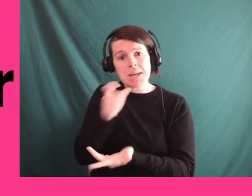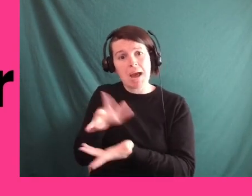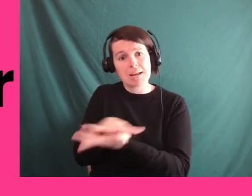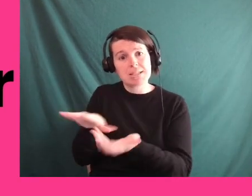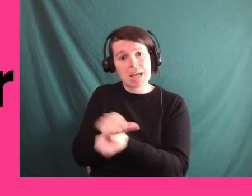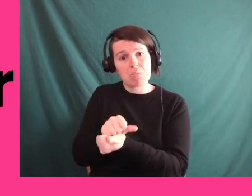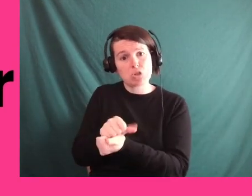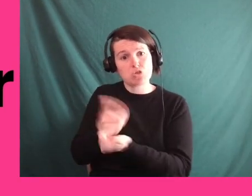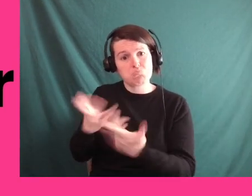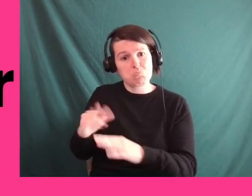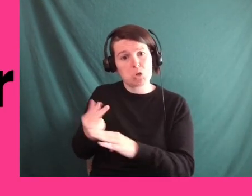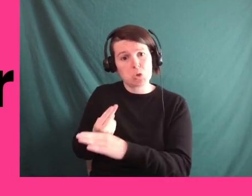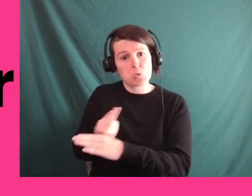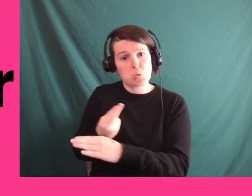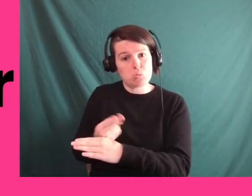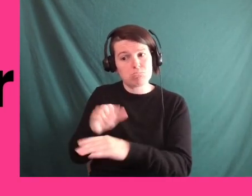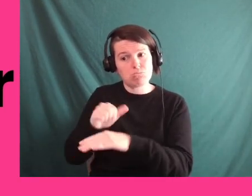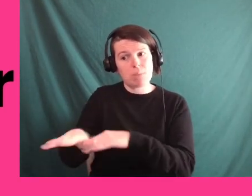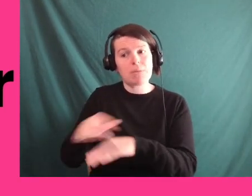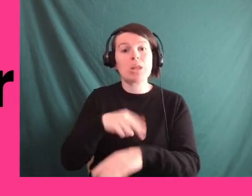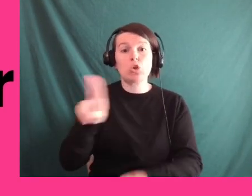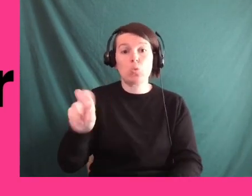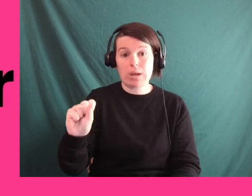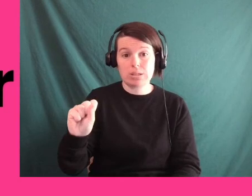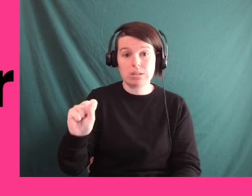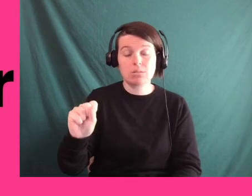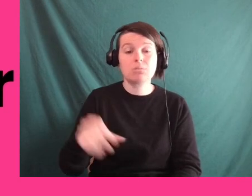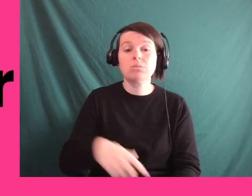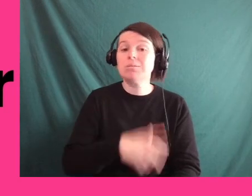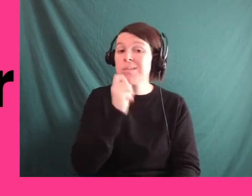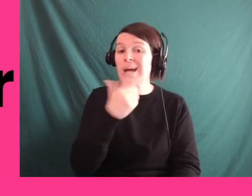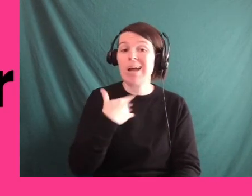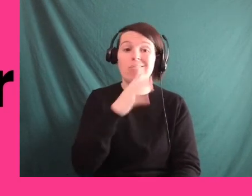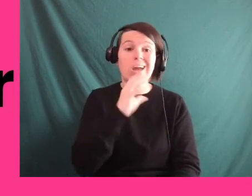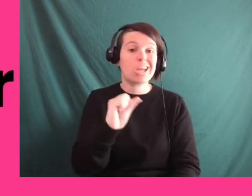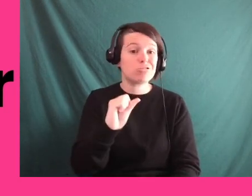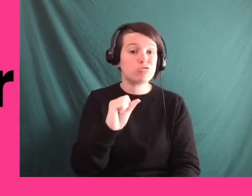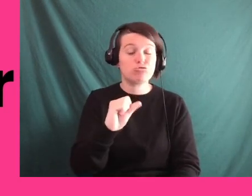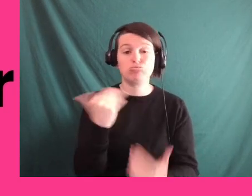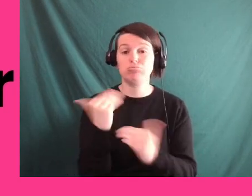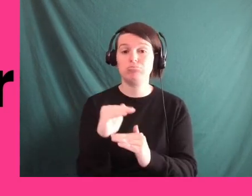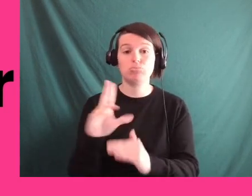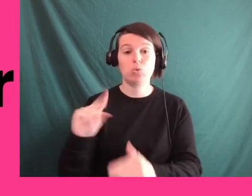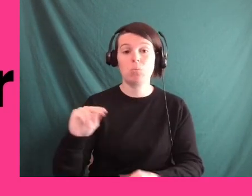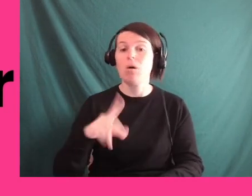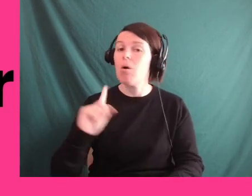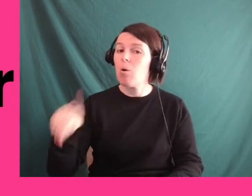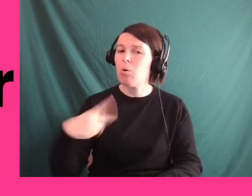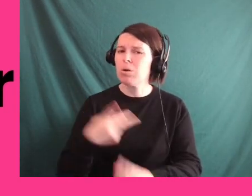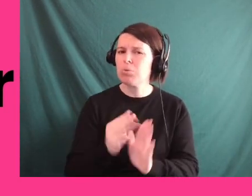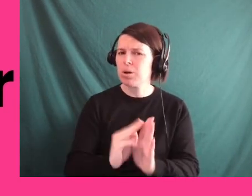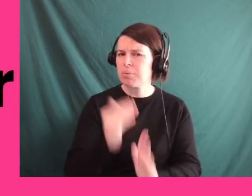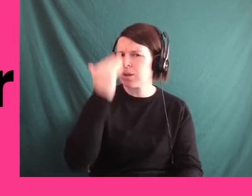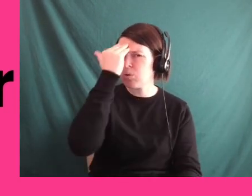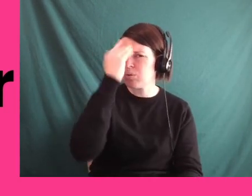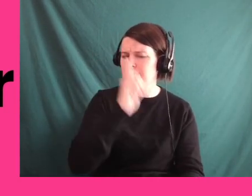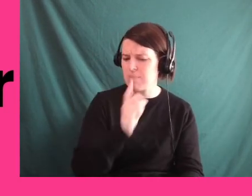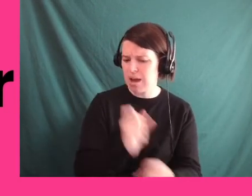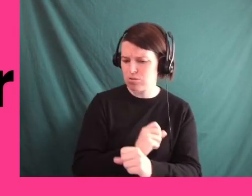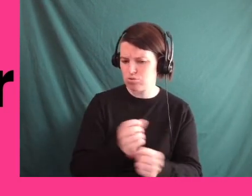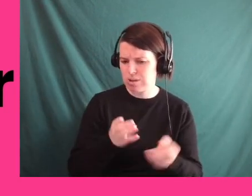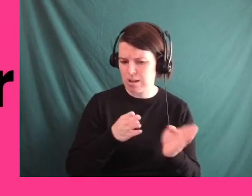in the U.S. We do not have any age restrictions either, and we're the only program that I know of that actually allows